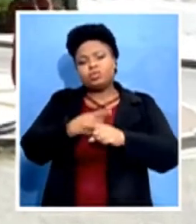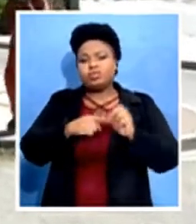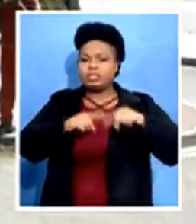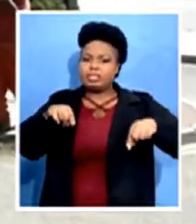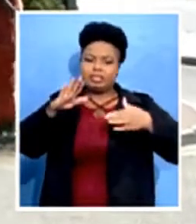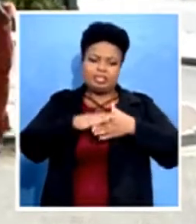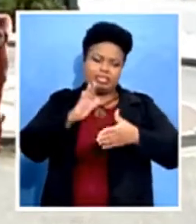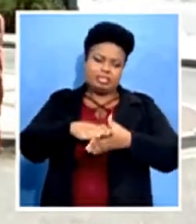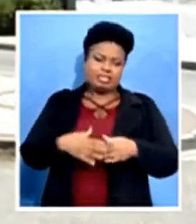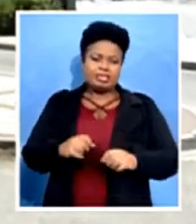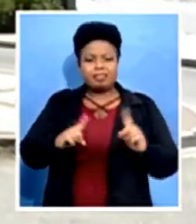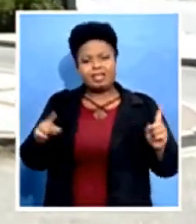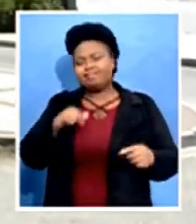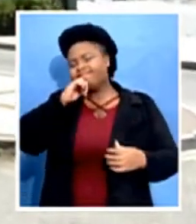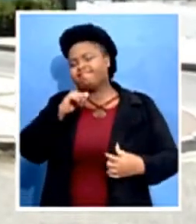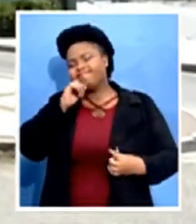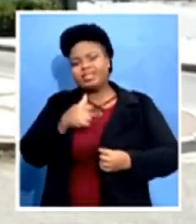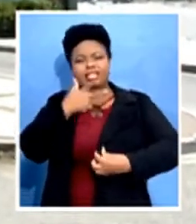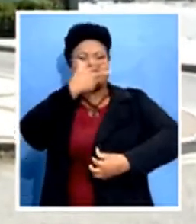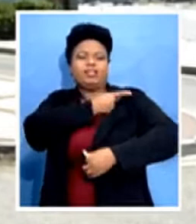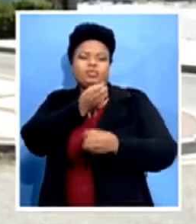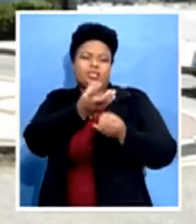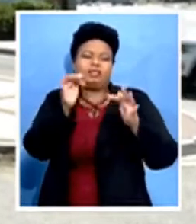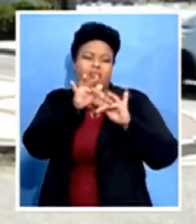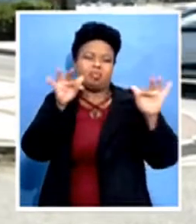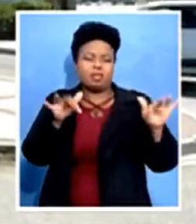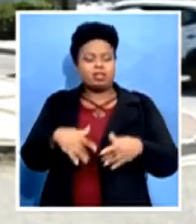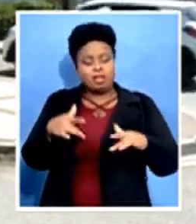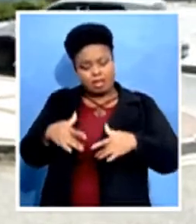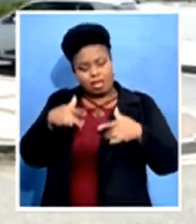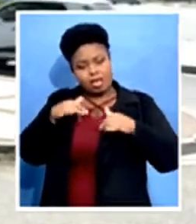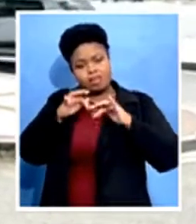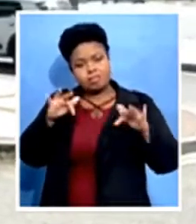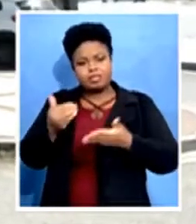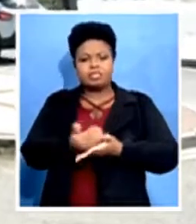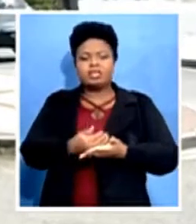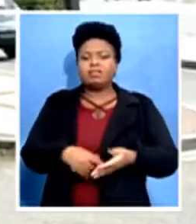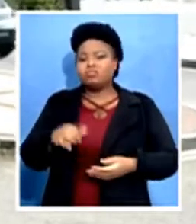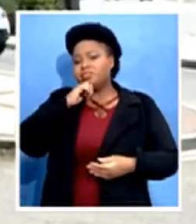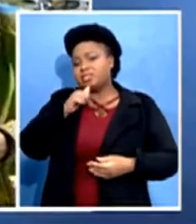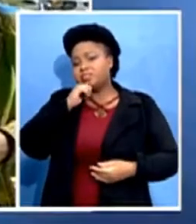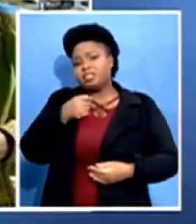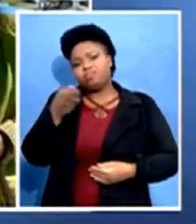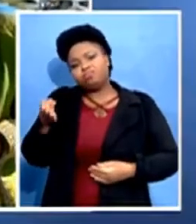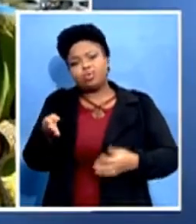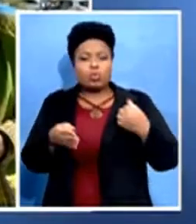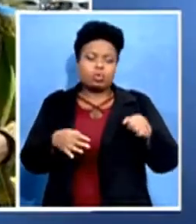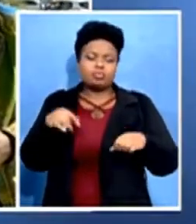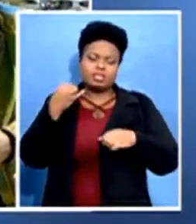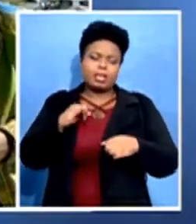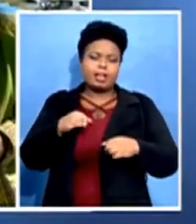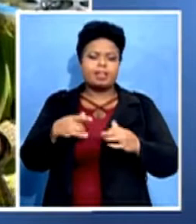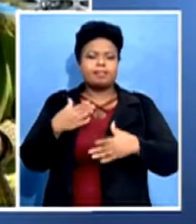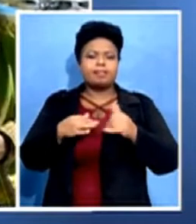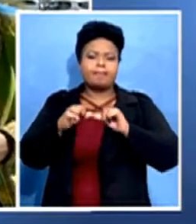to people. Let's try and save lives, because whether she's there or not, lives still need to be saved. Thank you so much for that update,